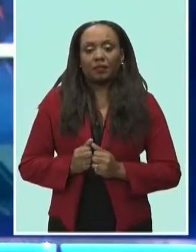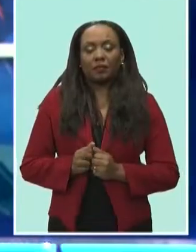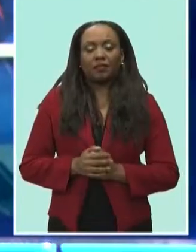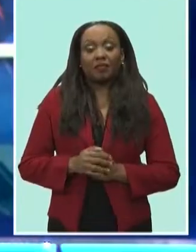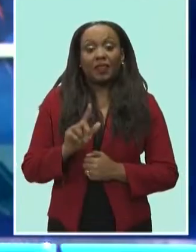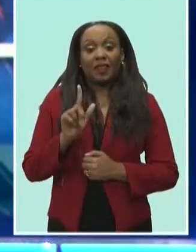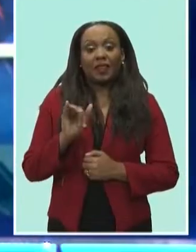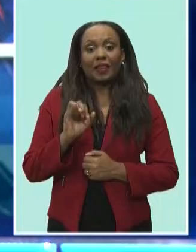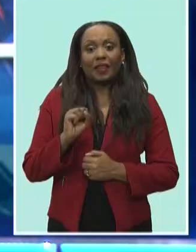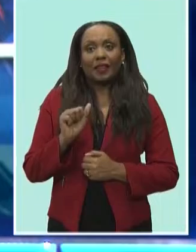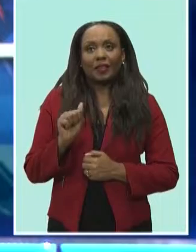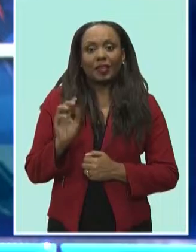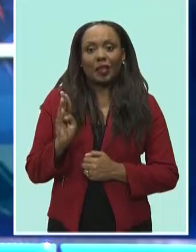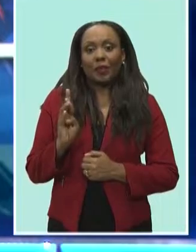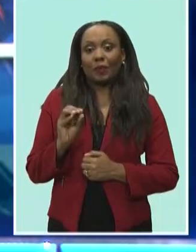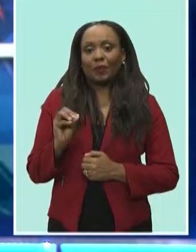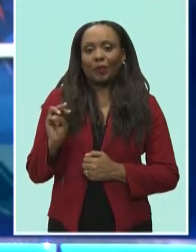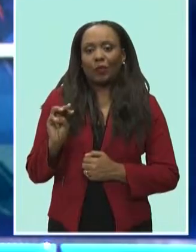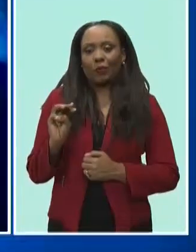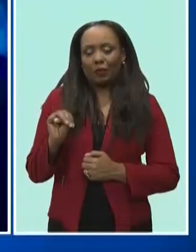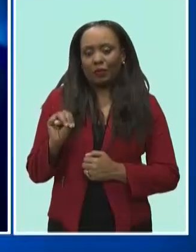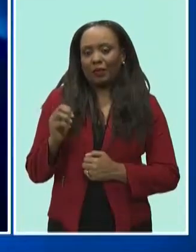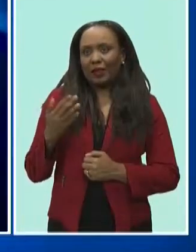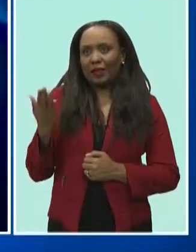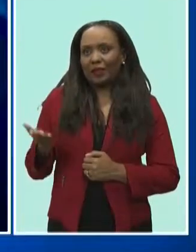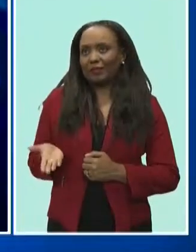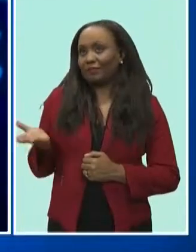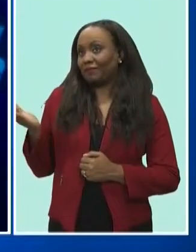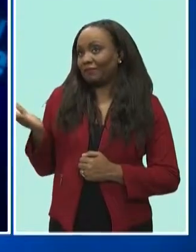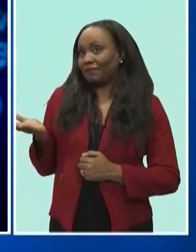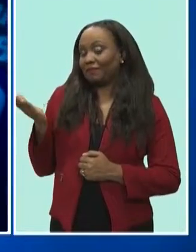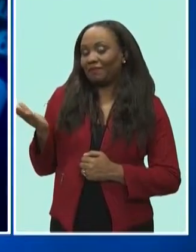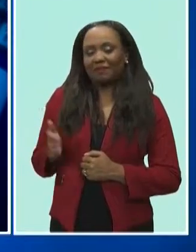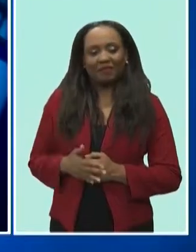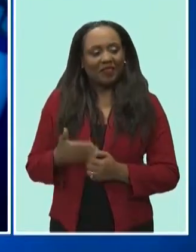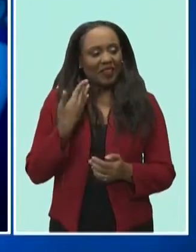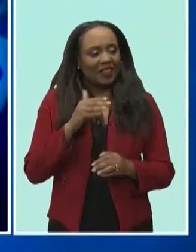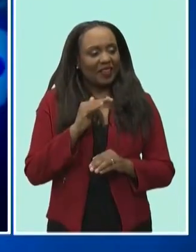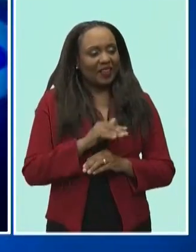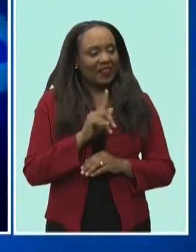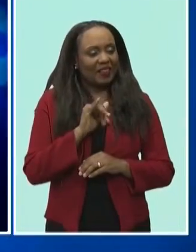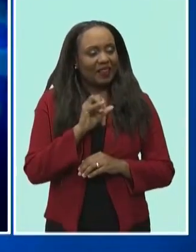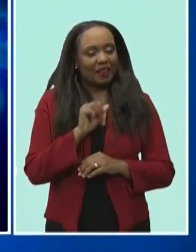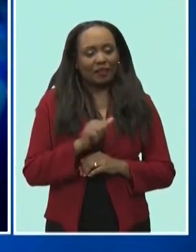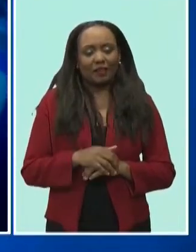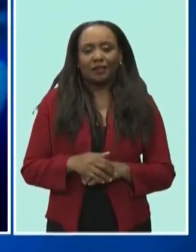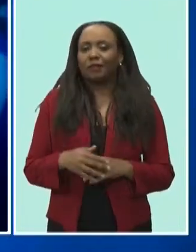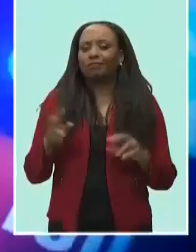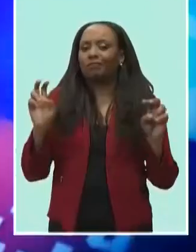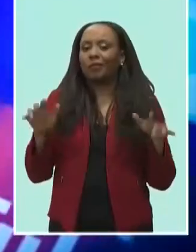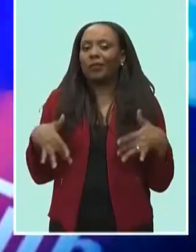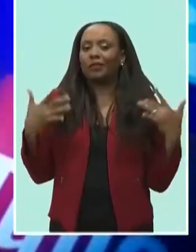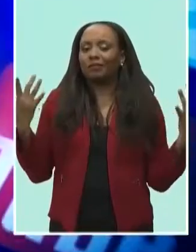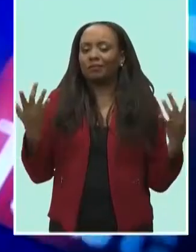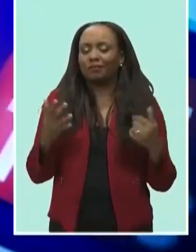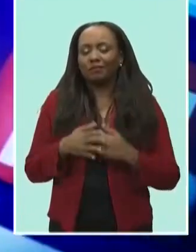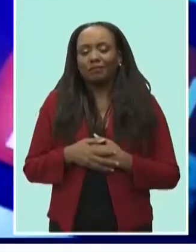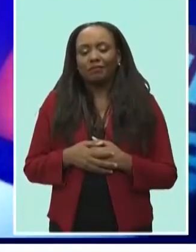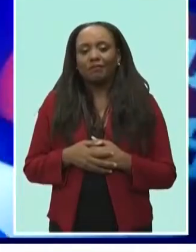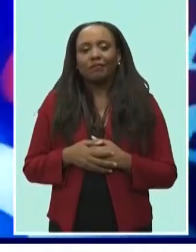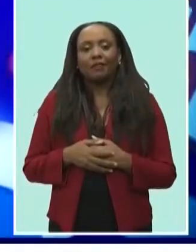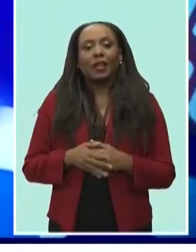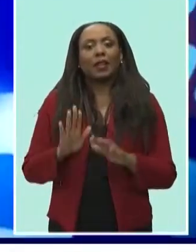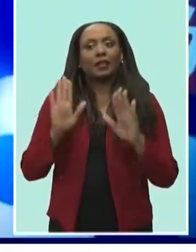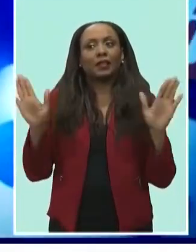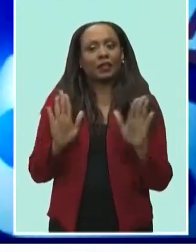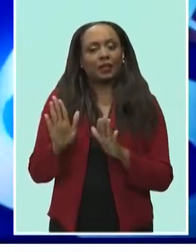And Lisa Boom is here now in our social media corner. Good evening, Lisa. Good evening, Lisa. So here's what's trending tonight. Now, from this